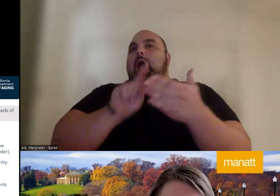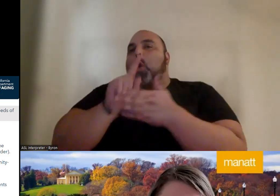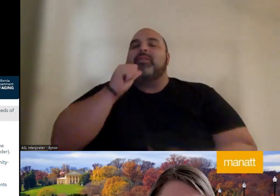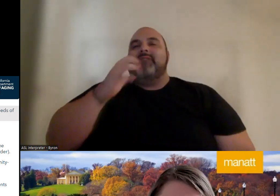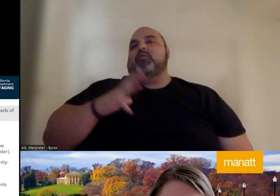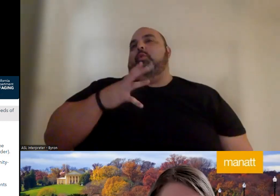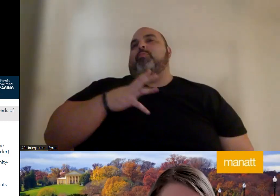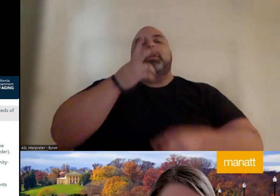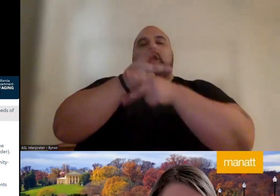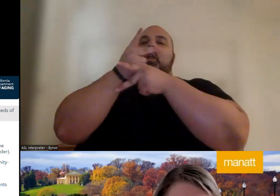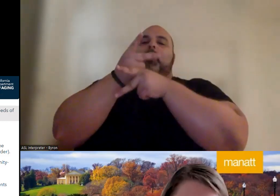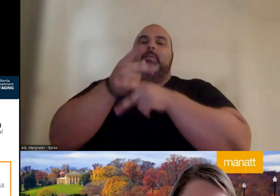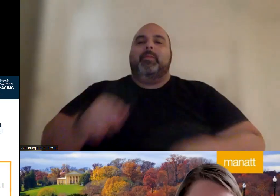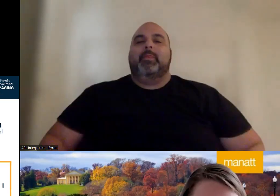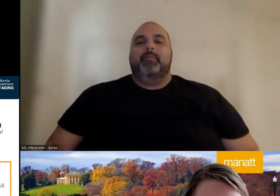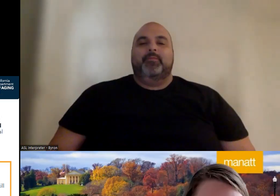If go to the next slide.